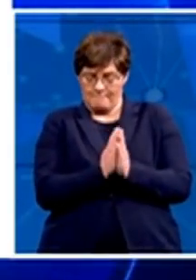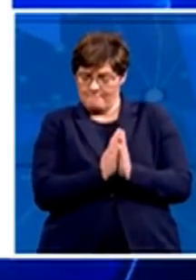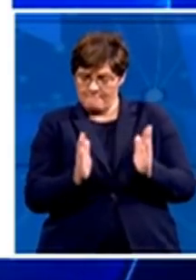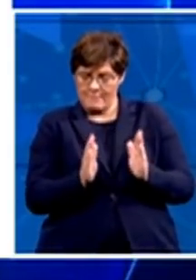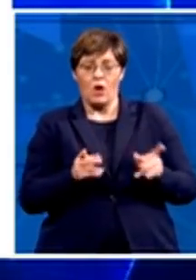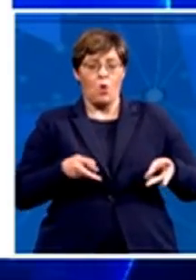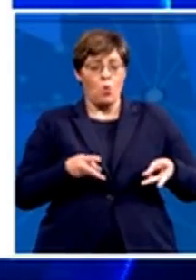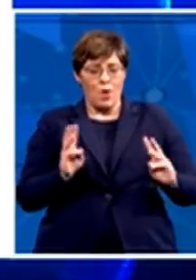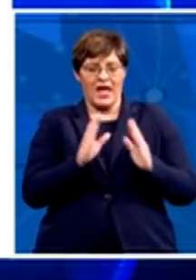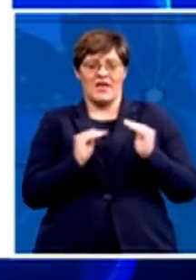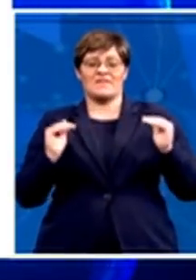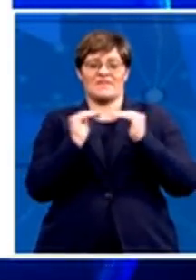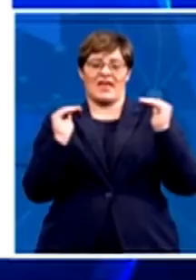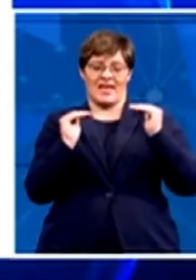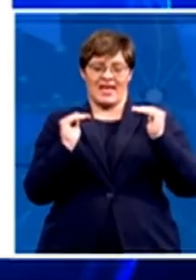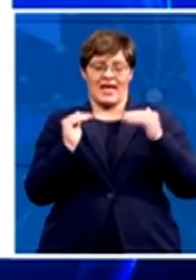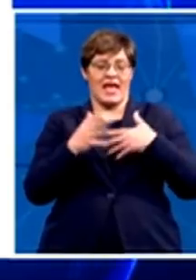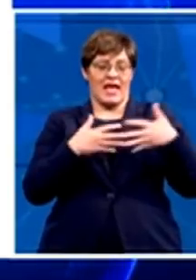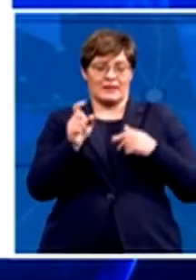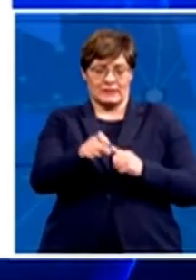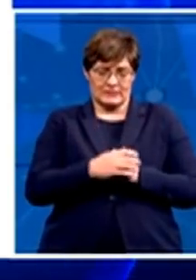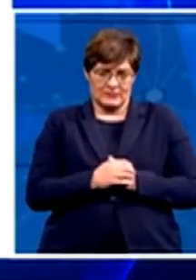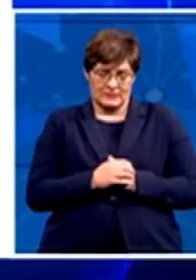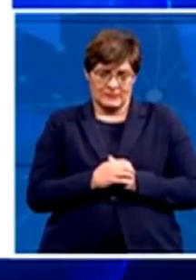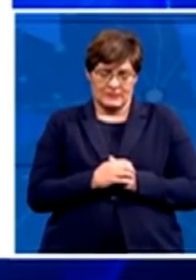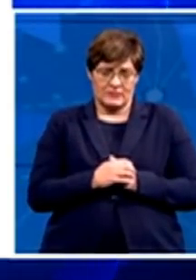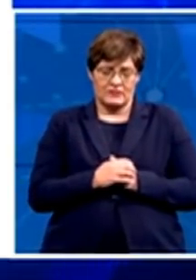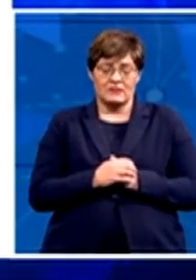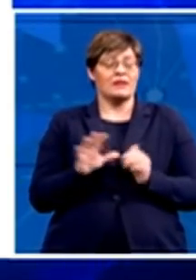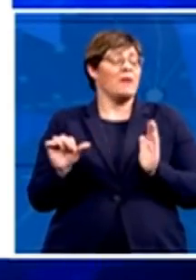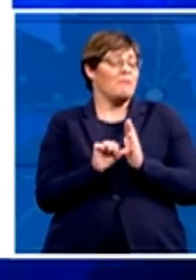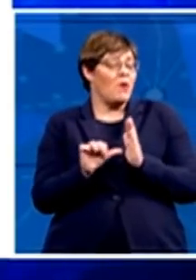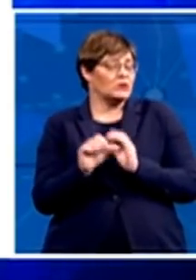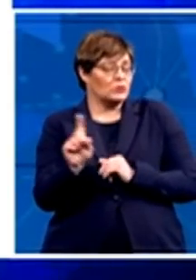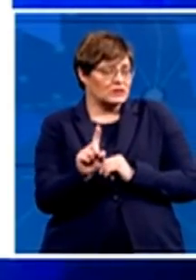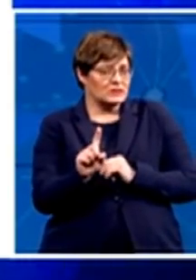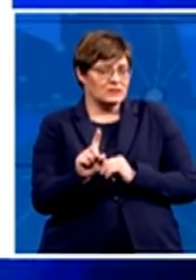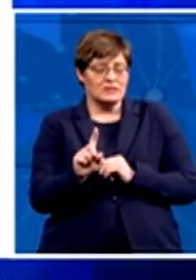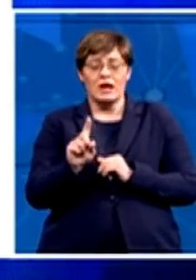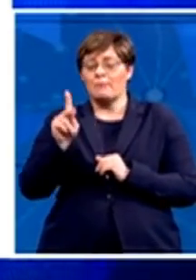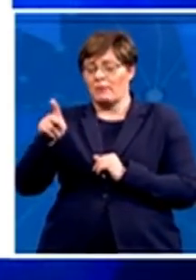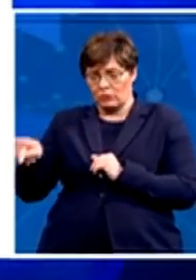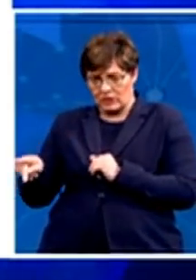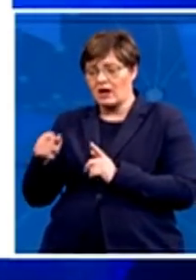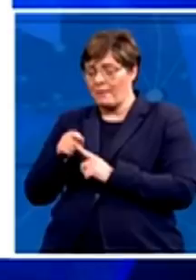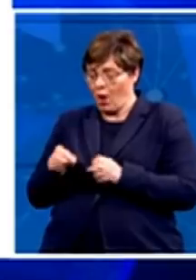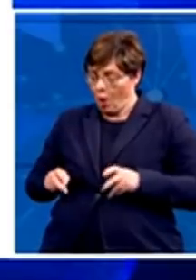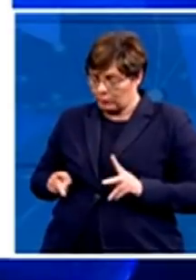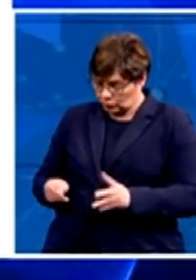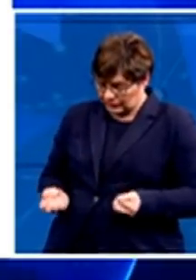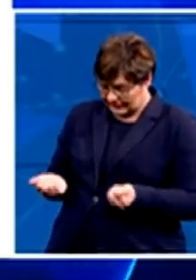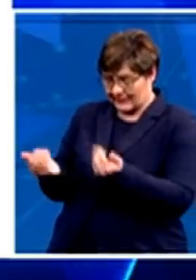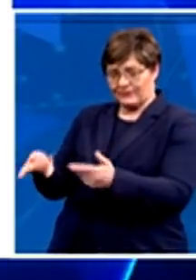time. Also, very importantly, that the public protector must be afforded the opportunity to be heard in her